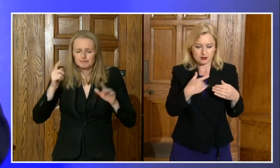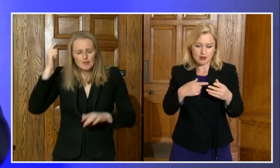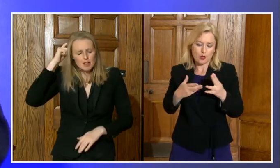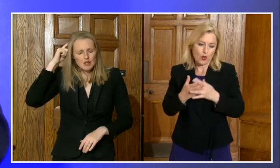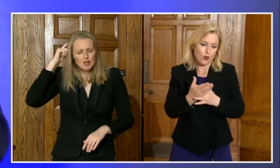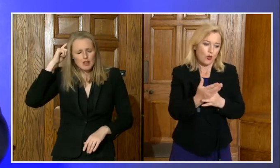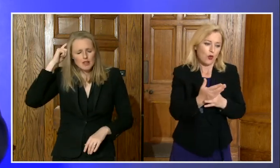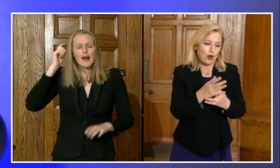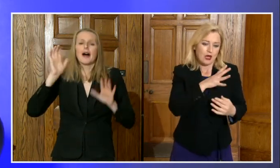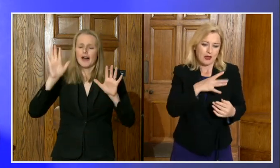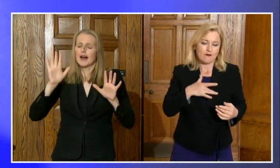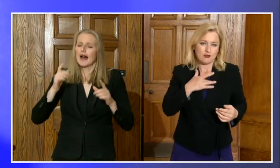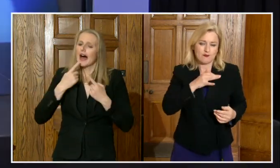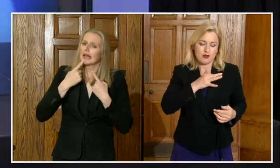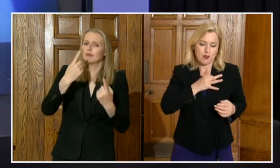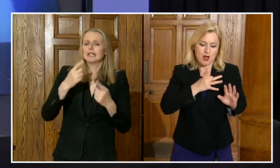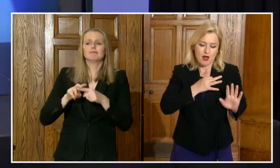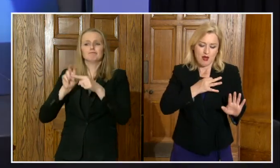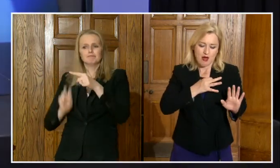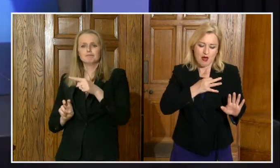took the actions that he did.